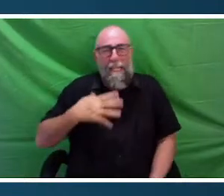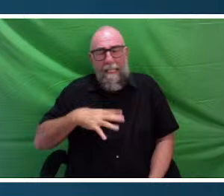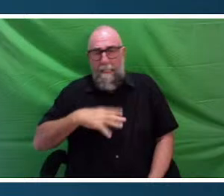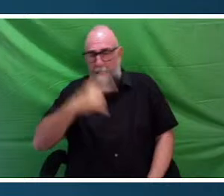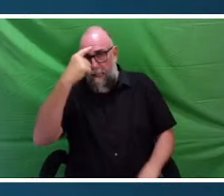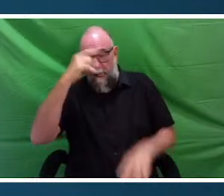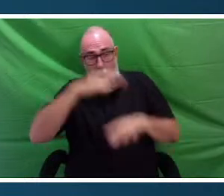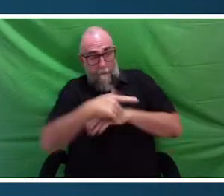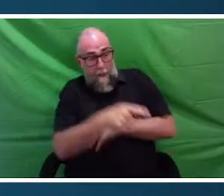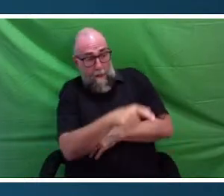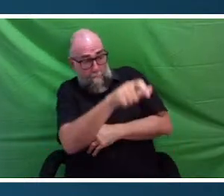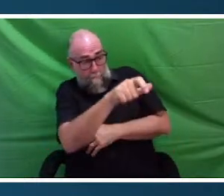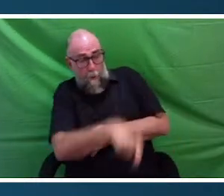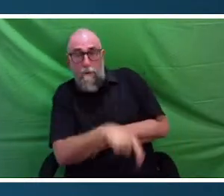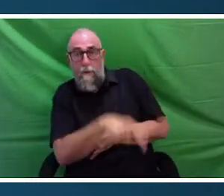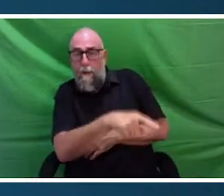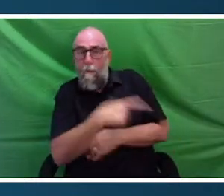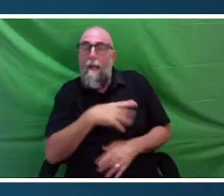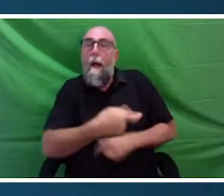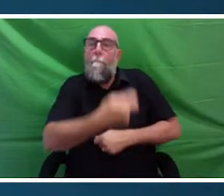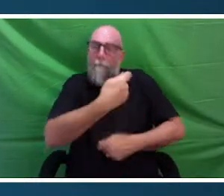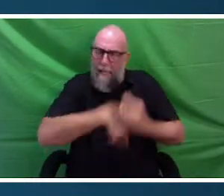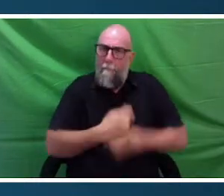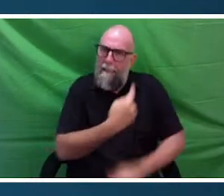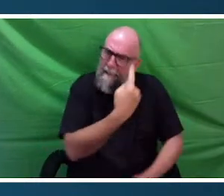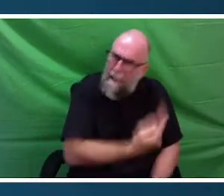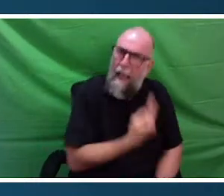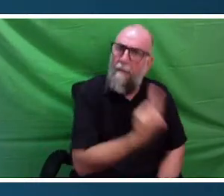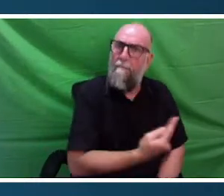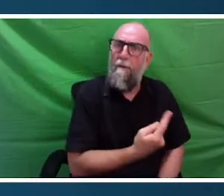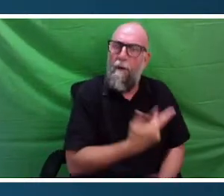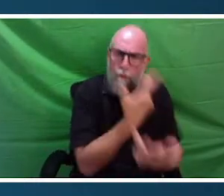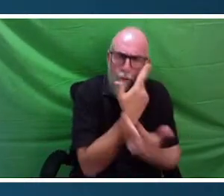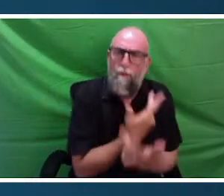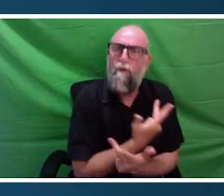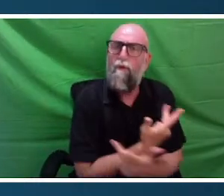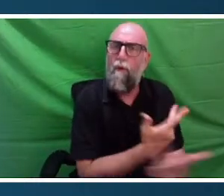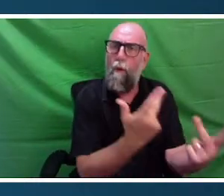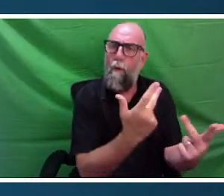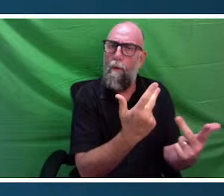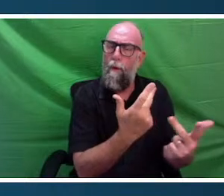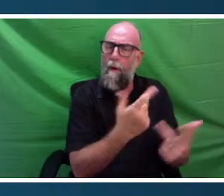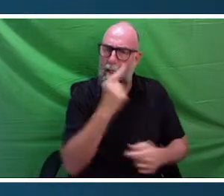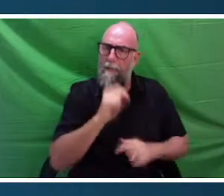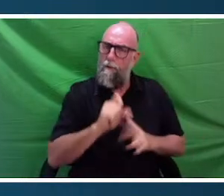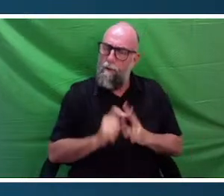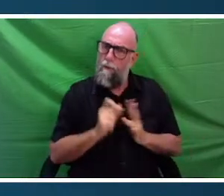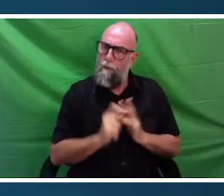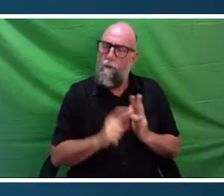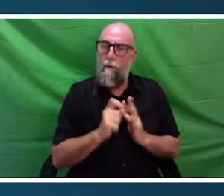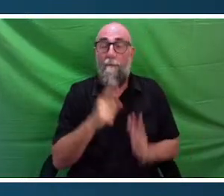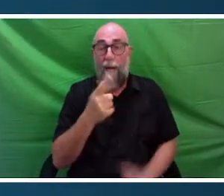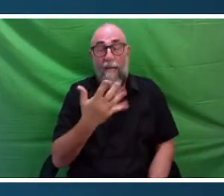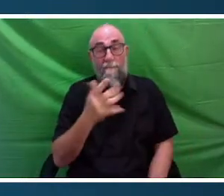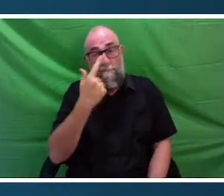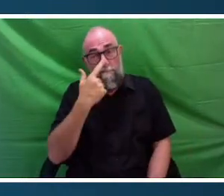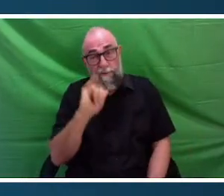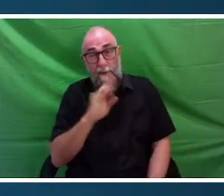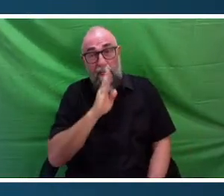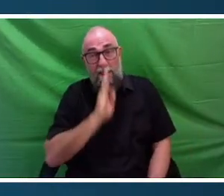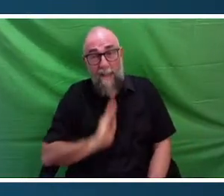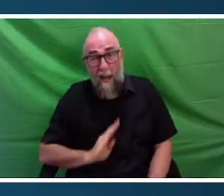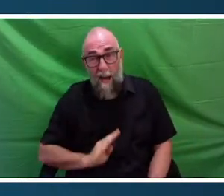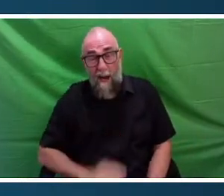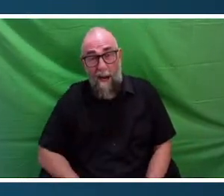become self-sufficient could encourage their prolonged stay. Sadly, this perspective fails to